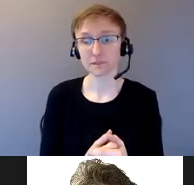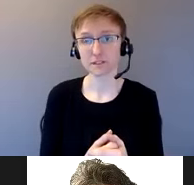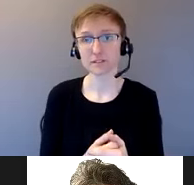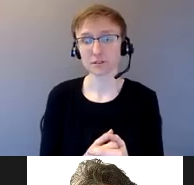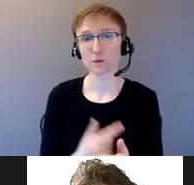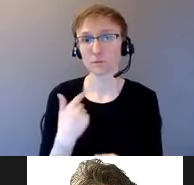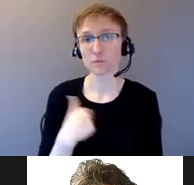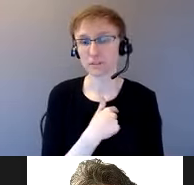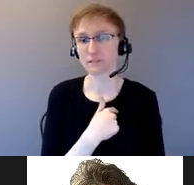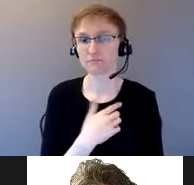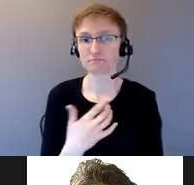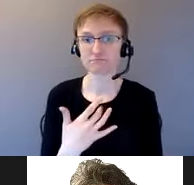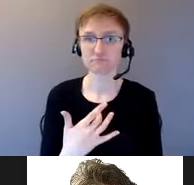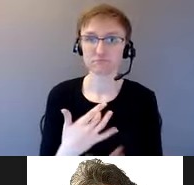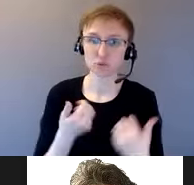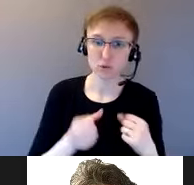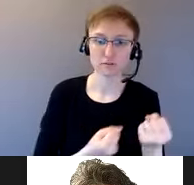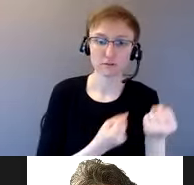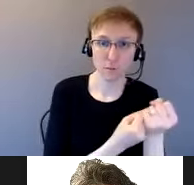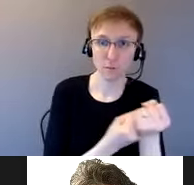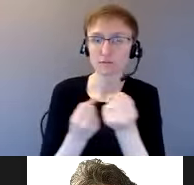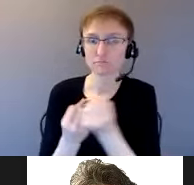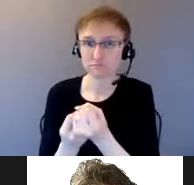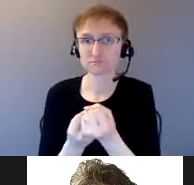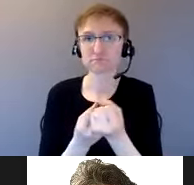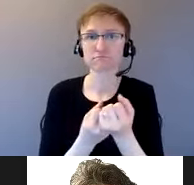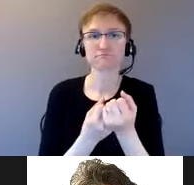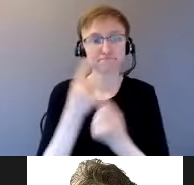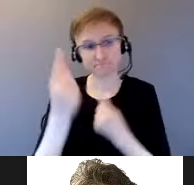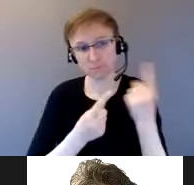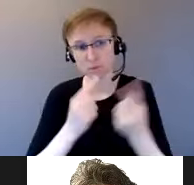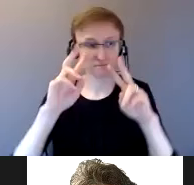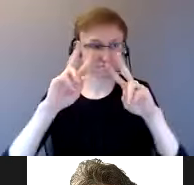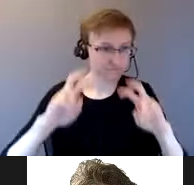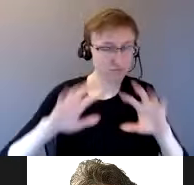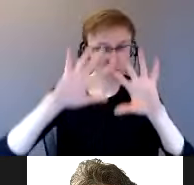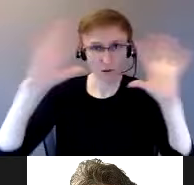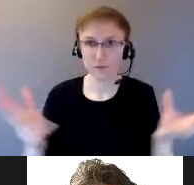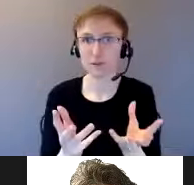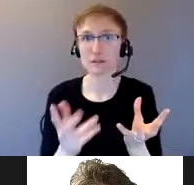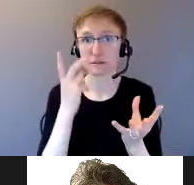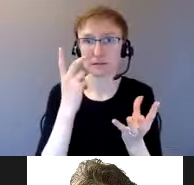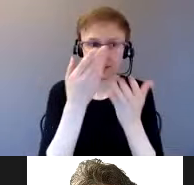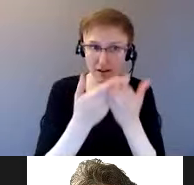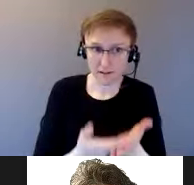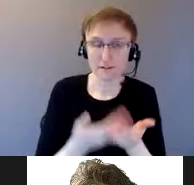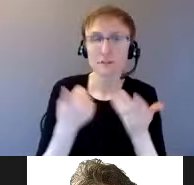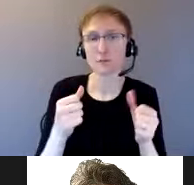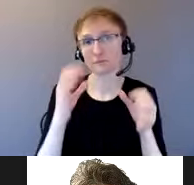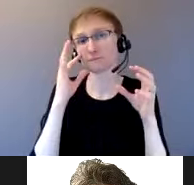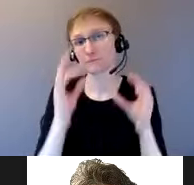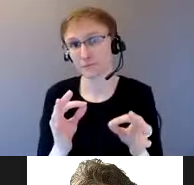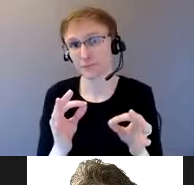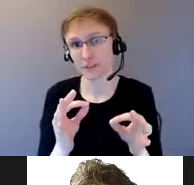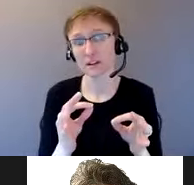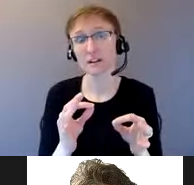them around considering all the facts and the evidence to make the decision. And if they can't, we would be